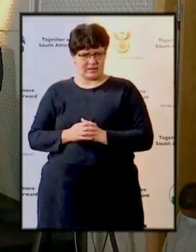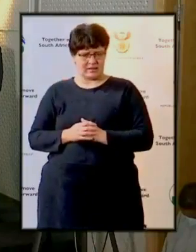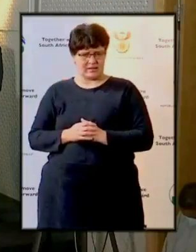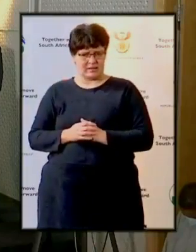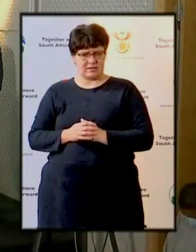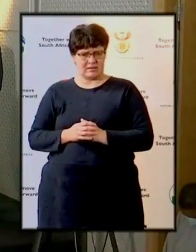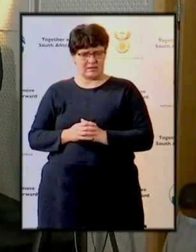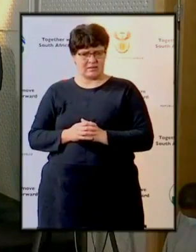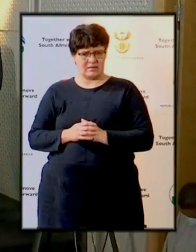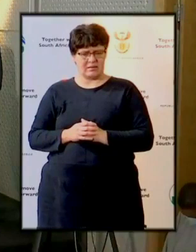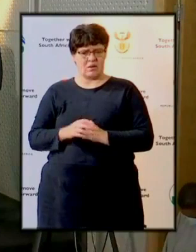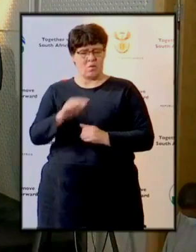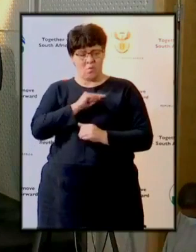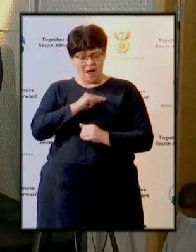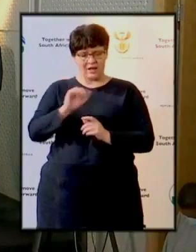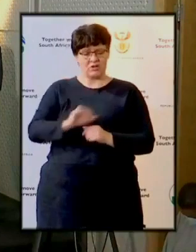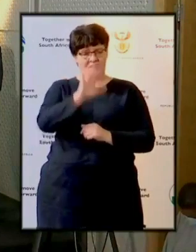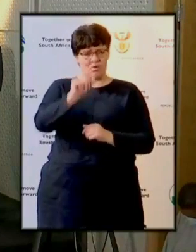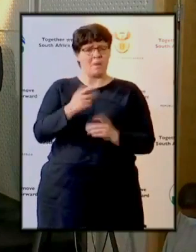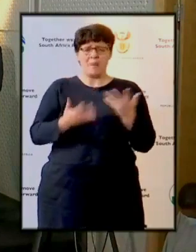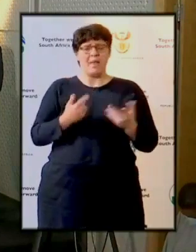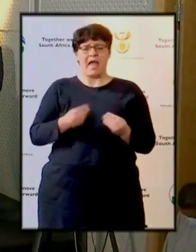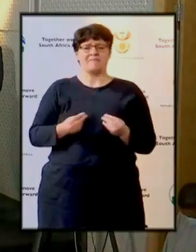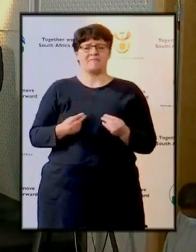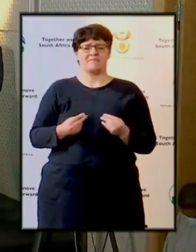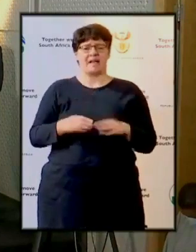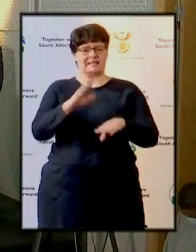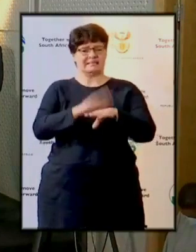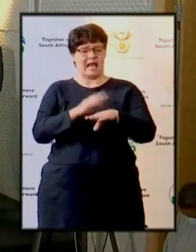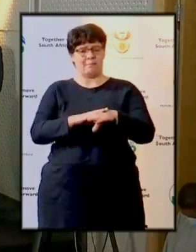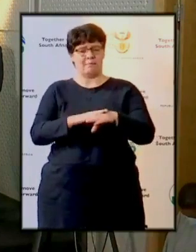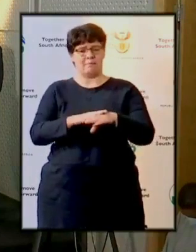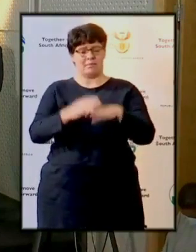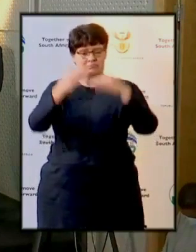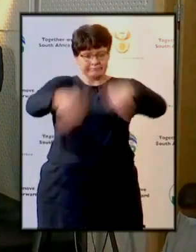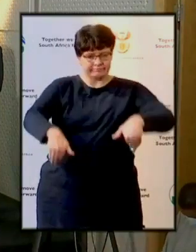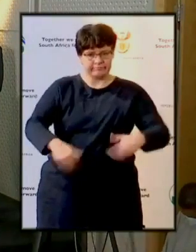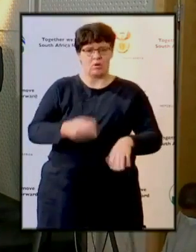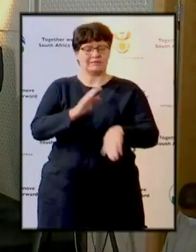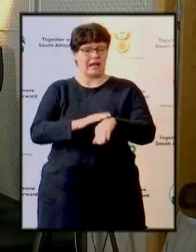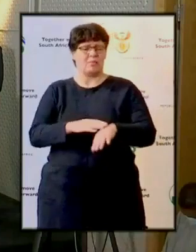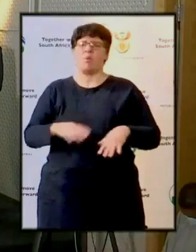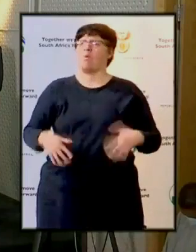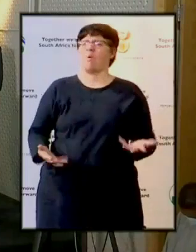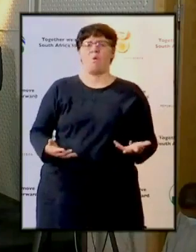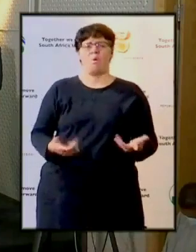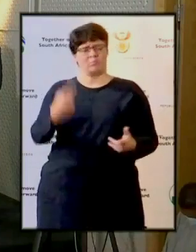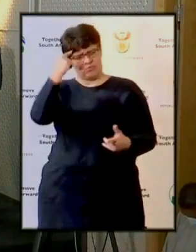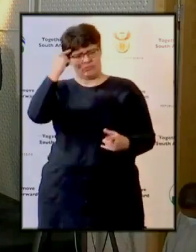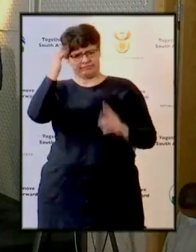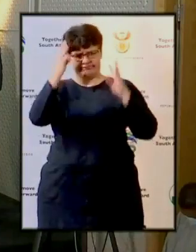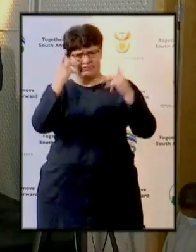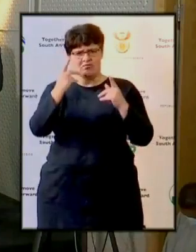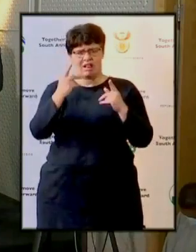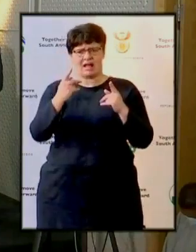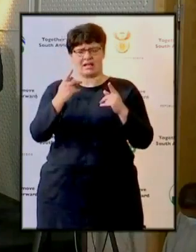were rose. So in South Africa, is there a cut-off time or is the cases come too much that you consider the restrictions